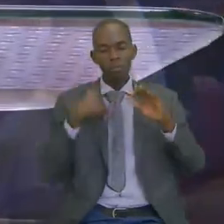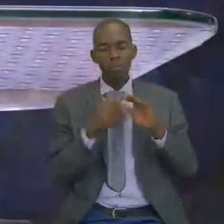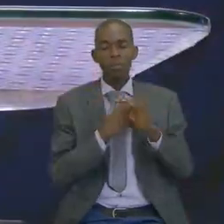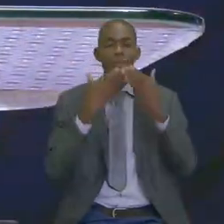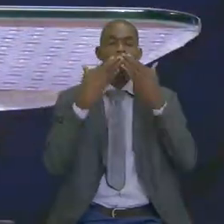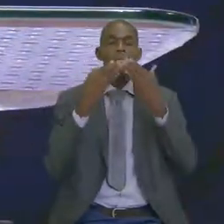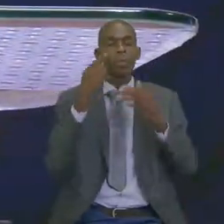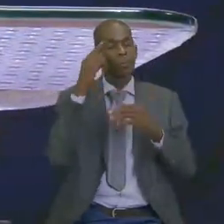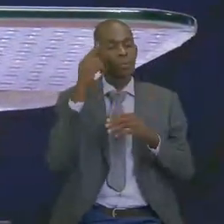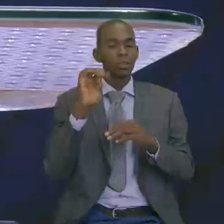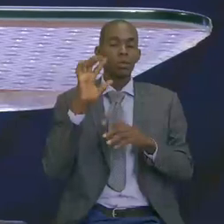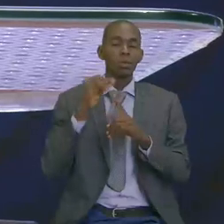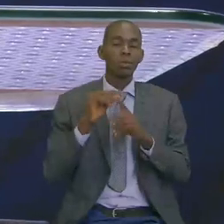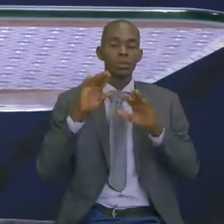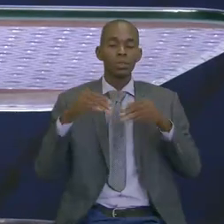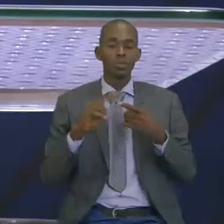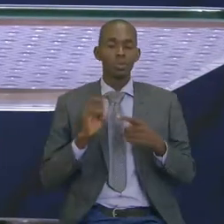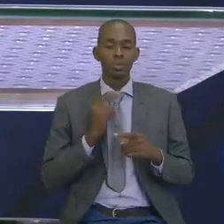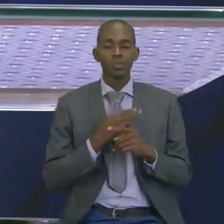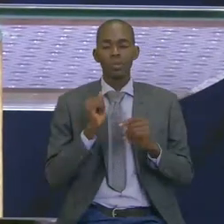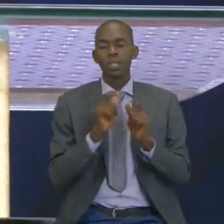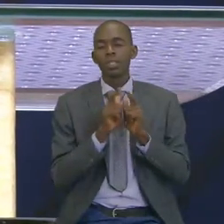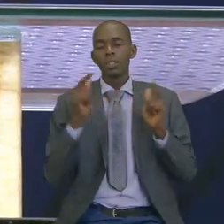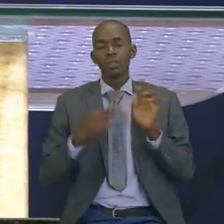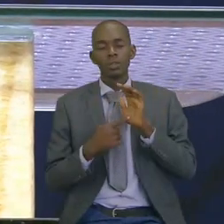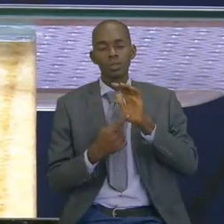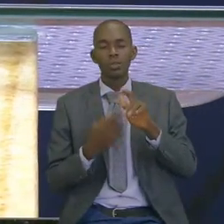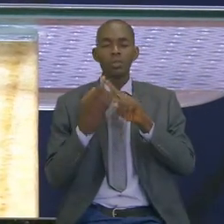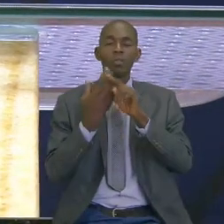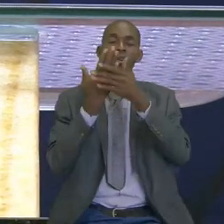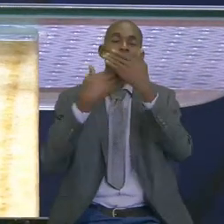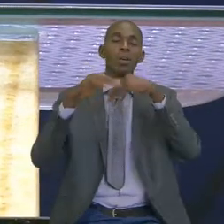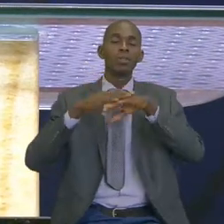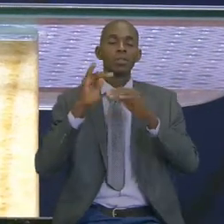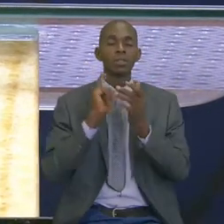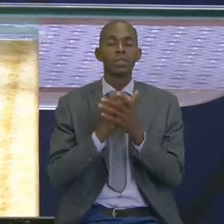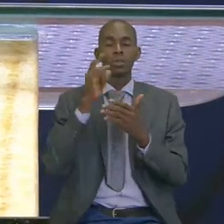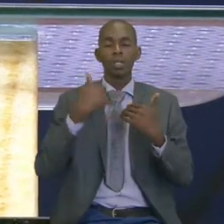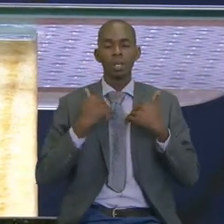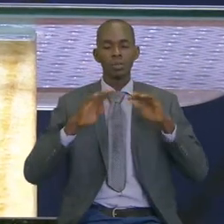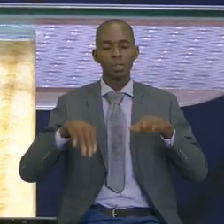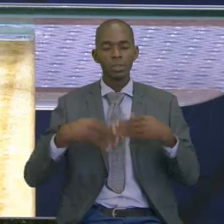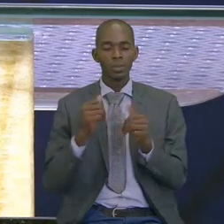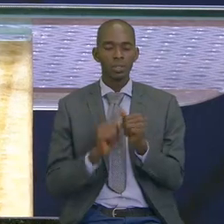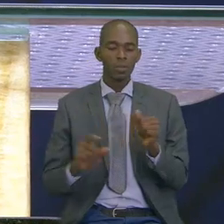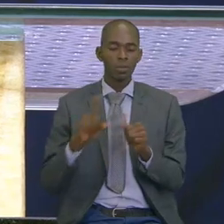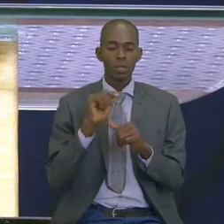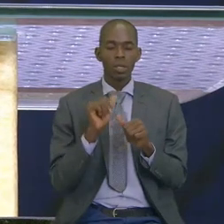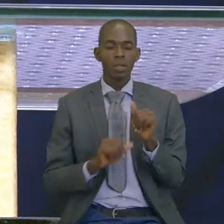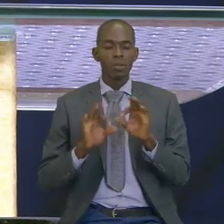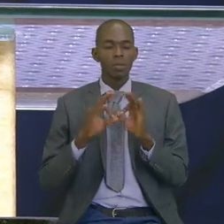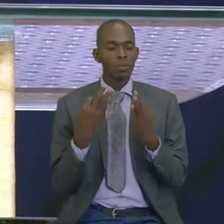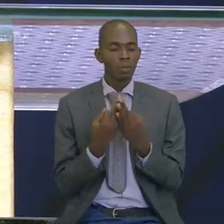the word that you have given us, a great revelation from heaven that you have given everyone, every family